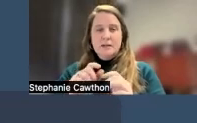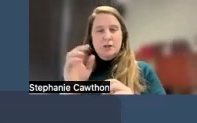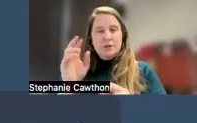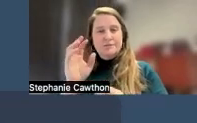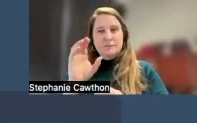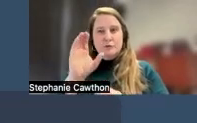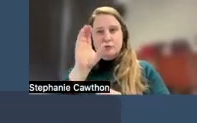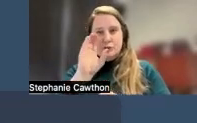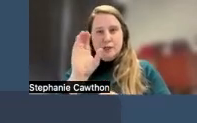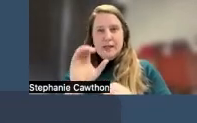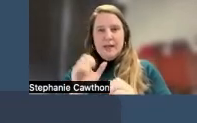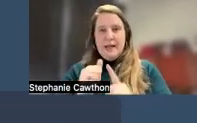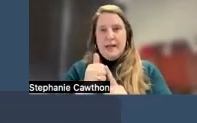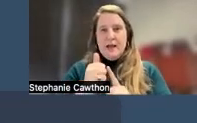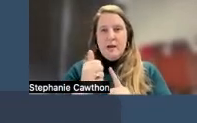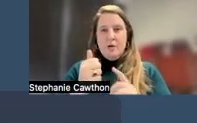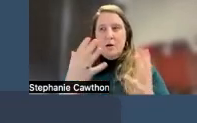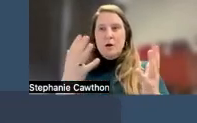specifically.